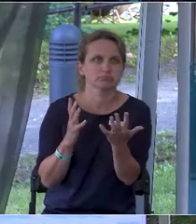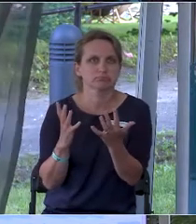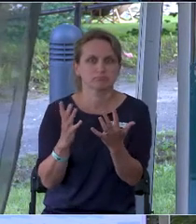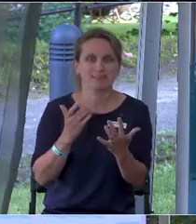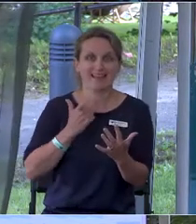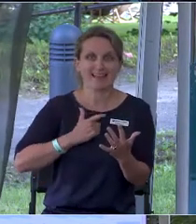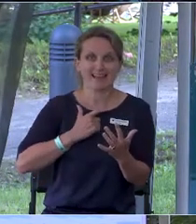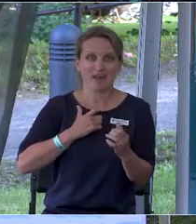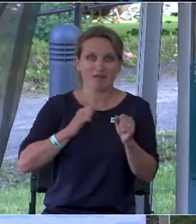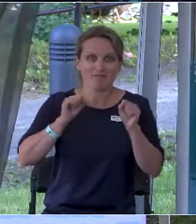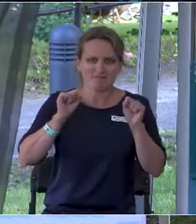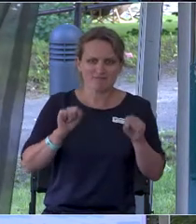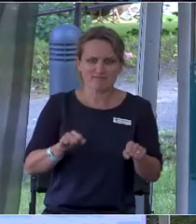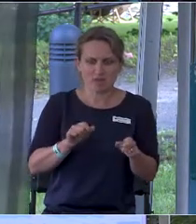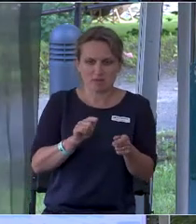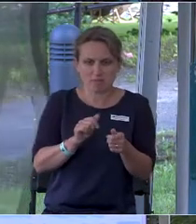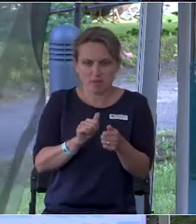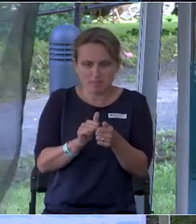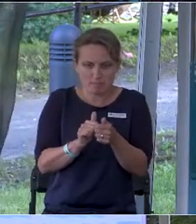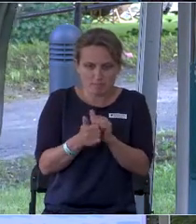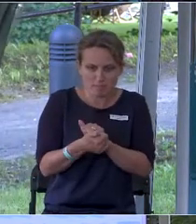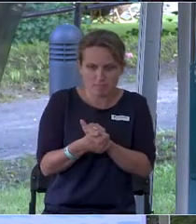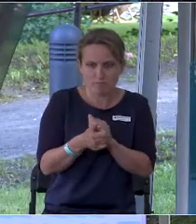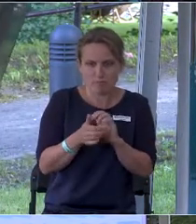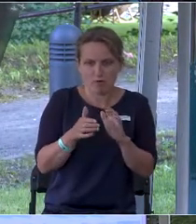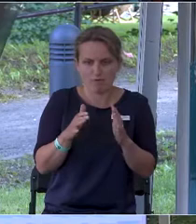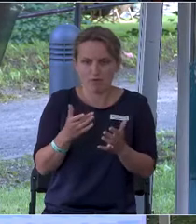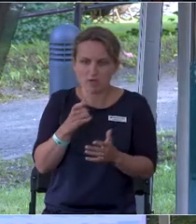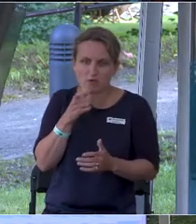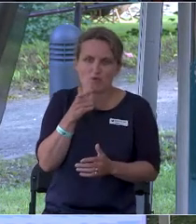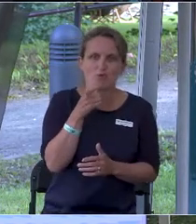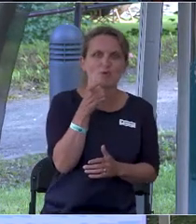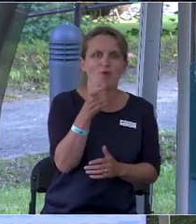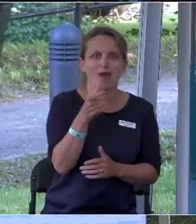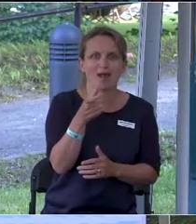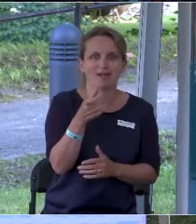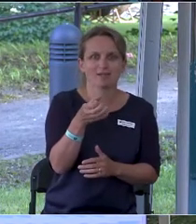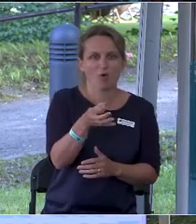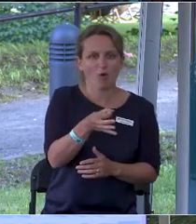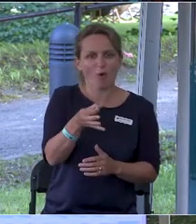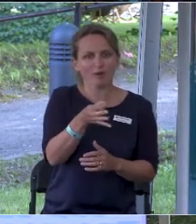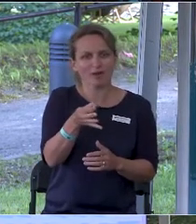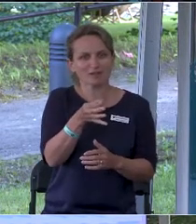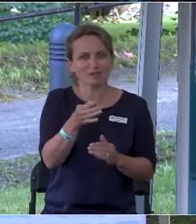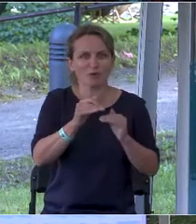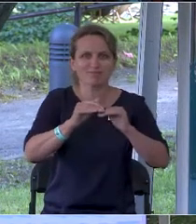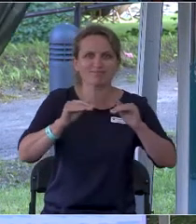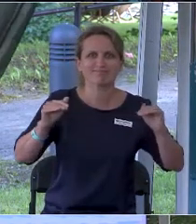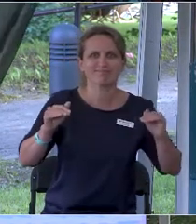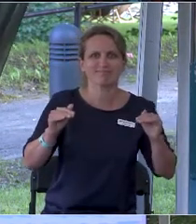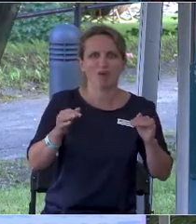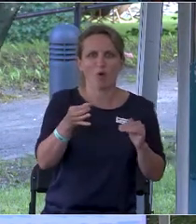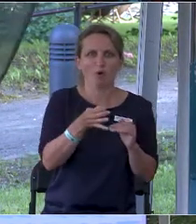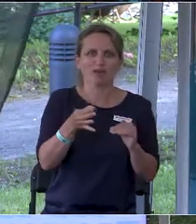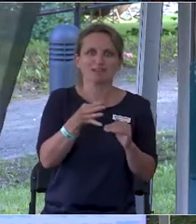ability to actually change your ability to have a say in organizational democracy or organizational decision